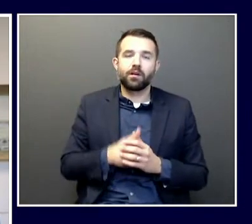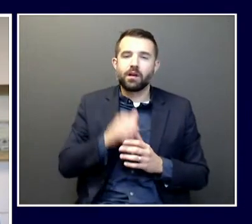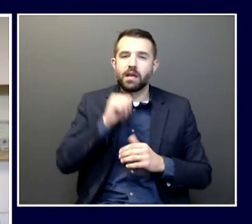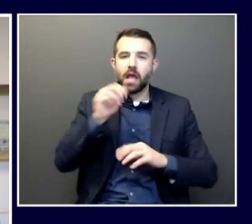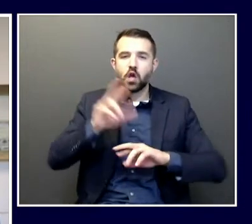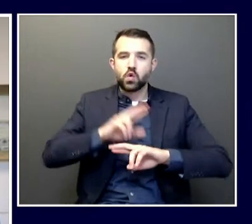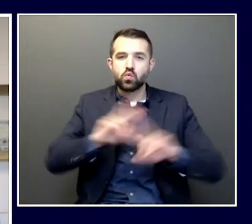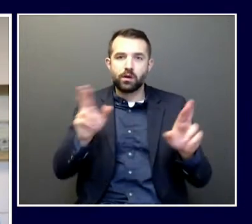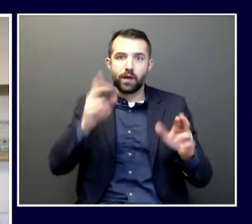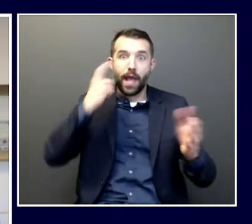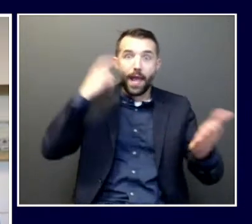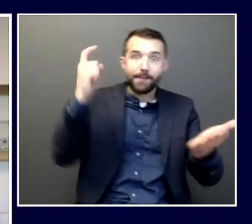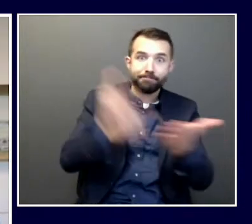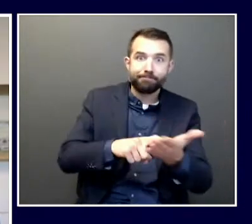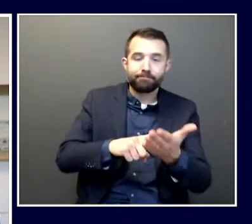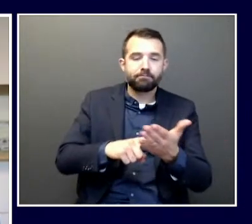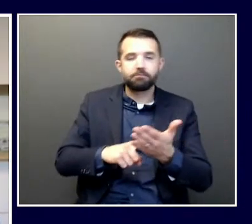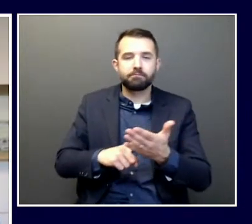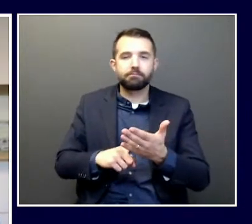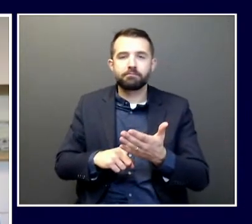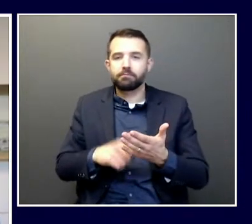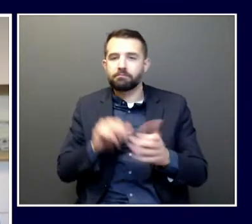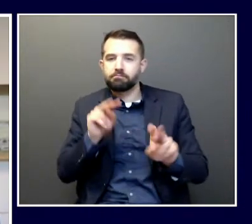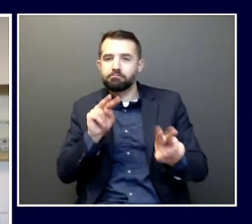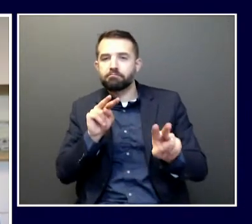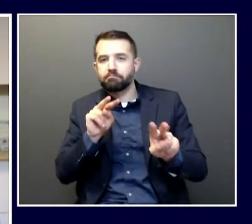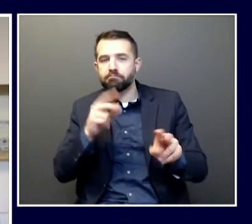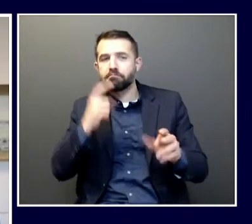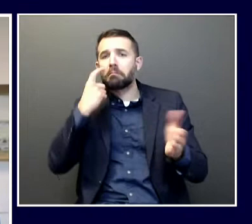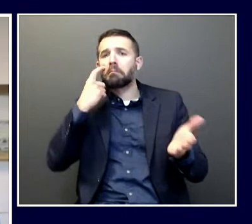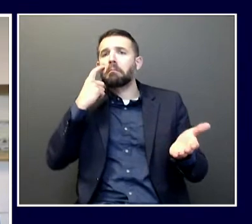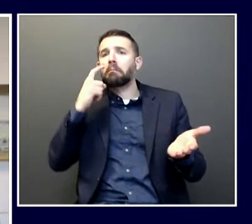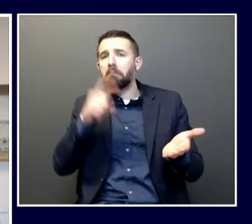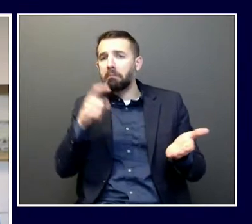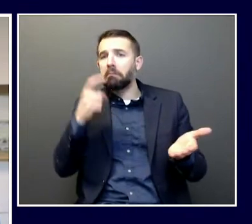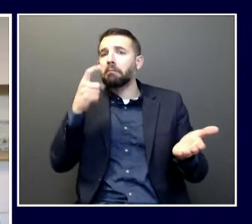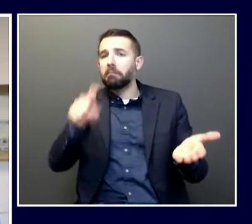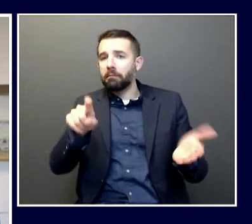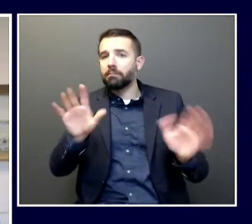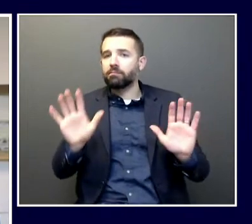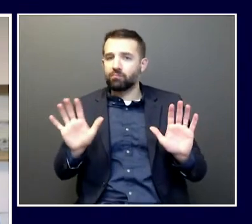eye on, but that's where we are. Great, thank you. Yep.